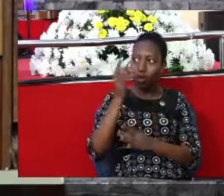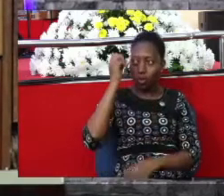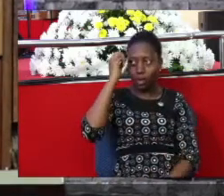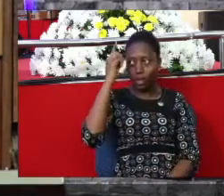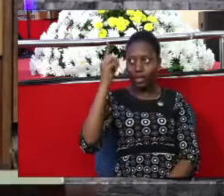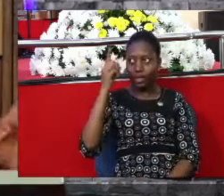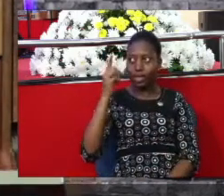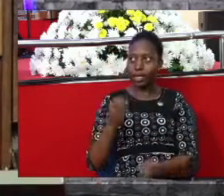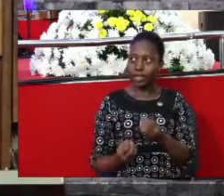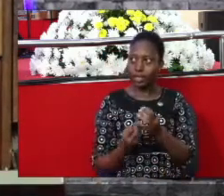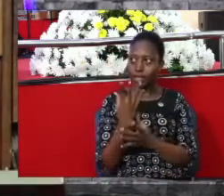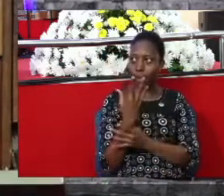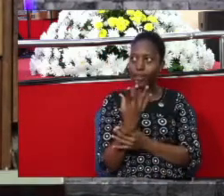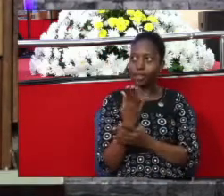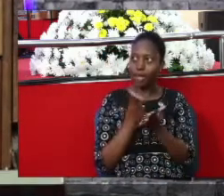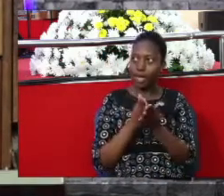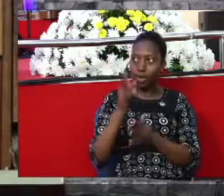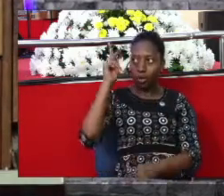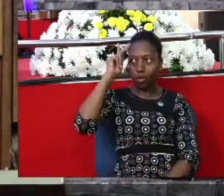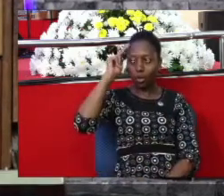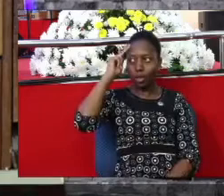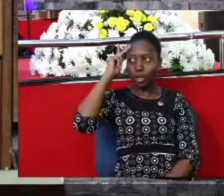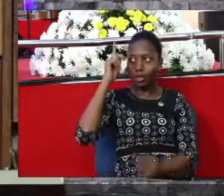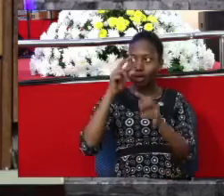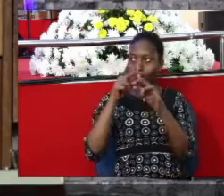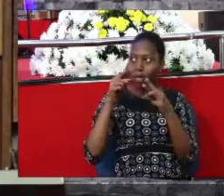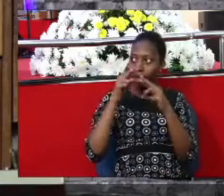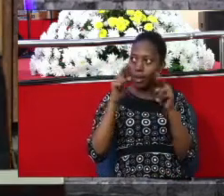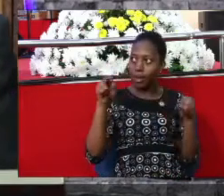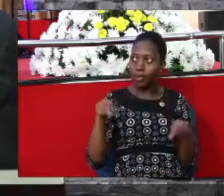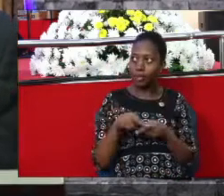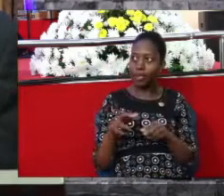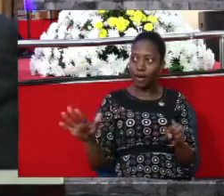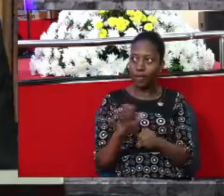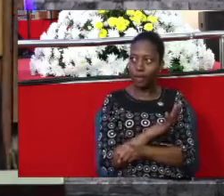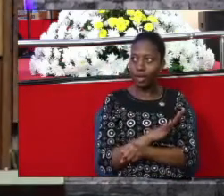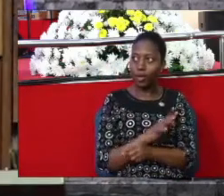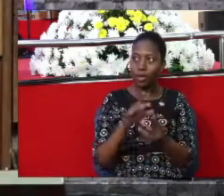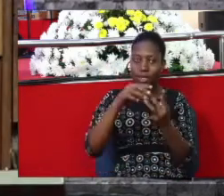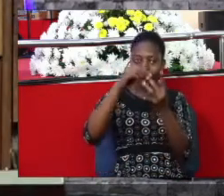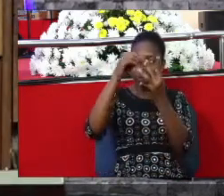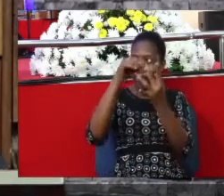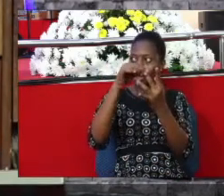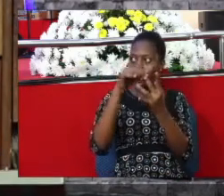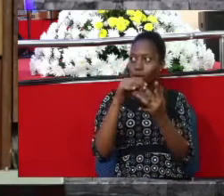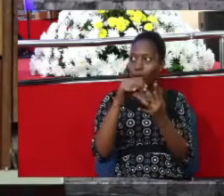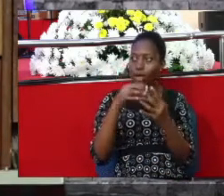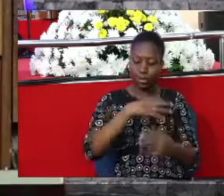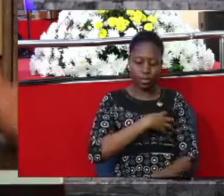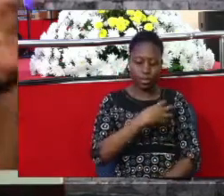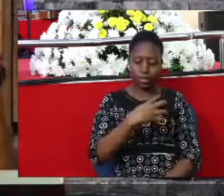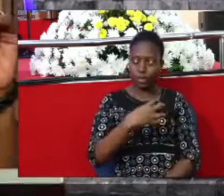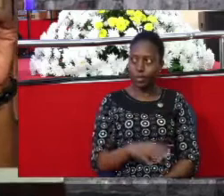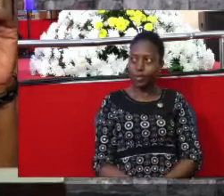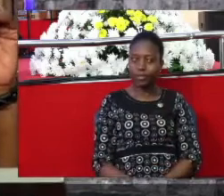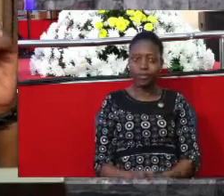established. By knowledge, the rooms are filled with all precious and pleasant riches. Let's declare together, my